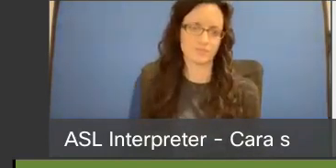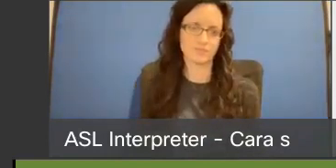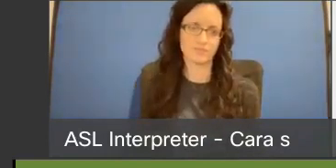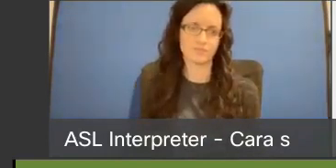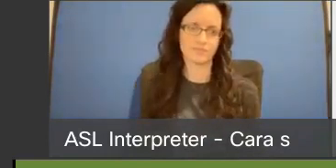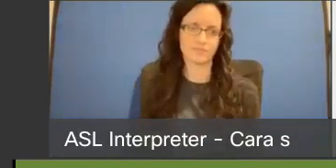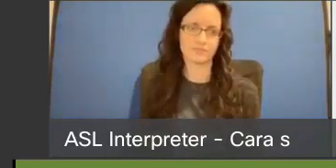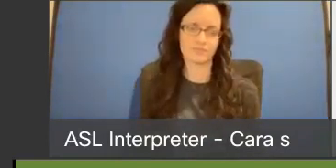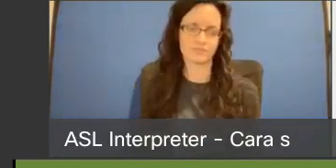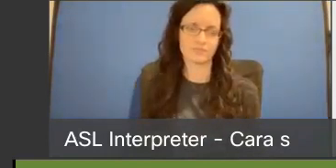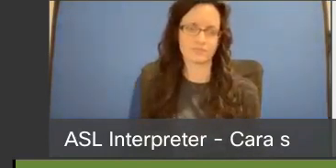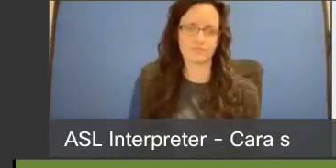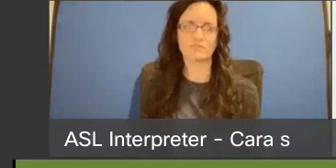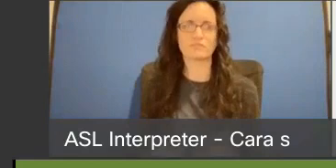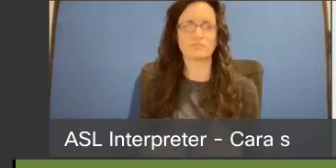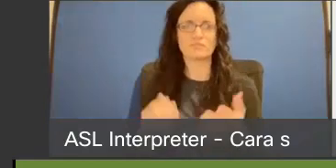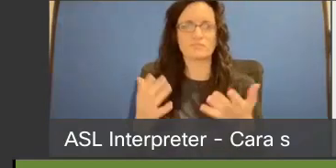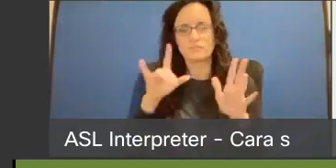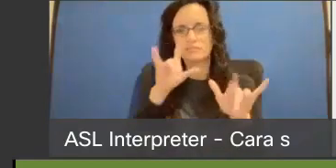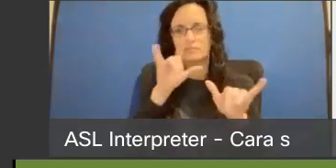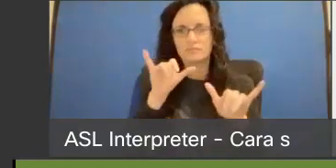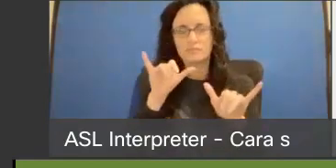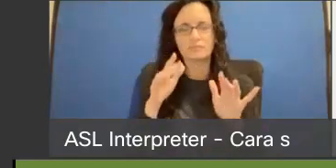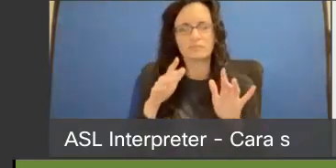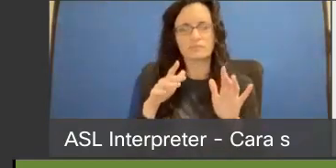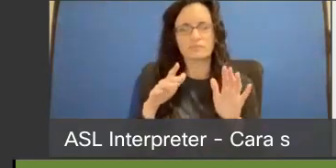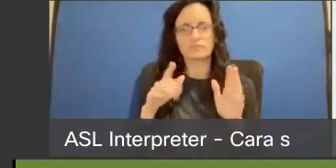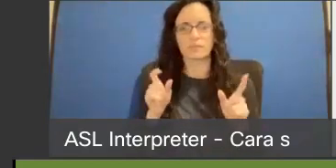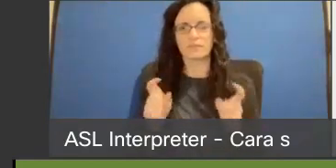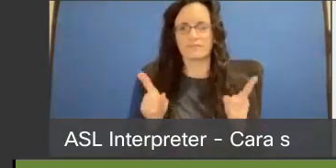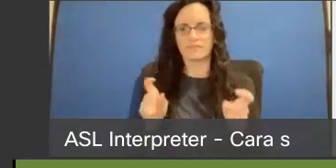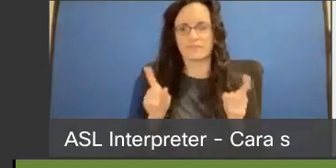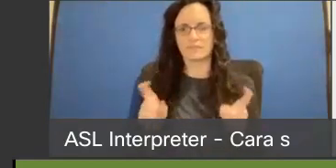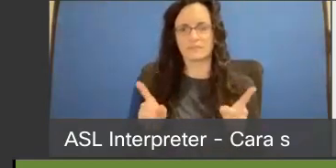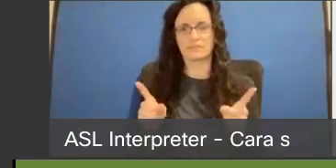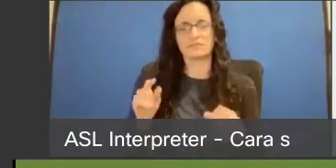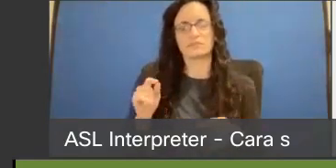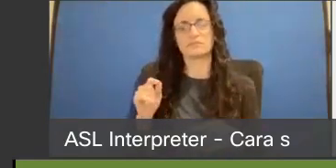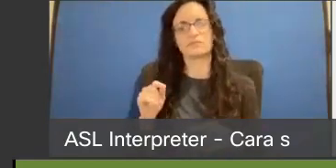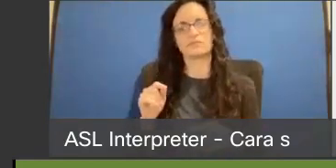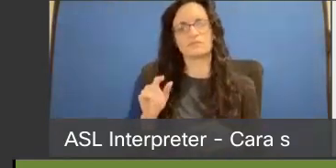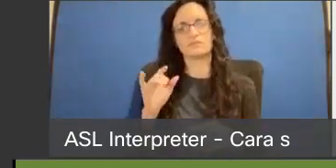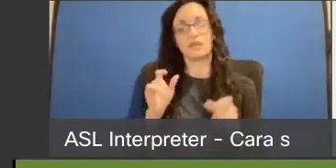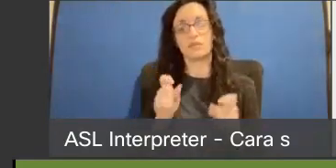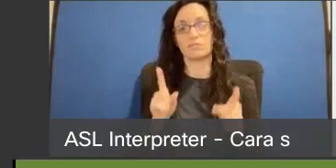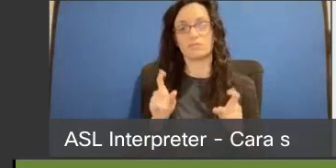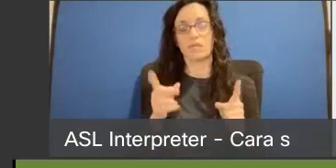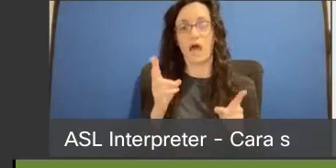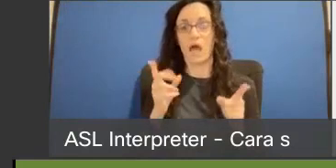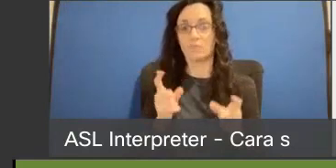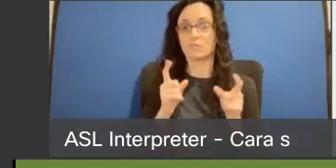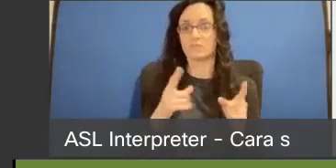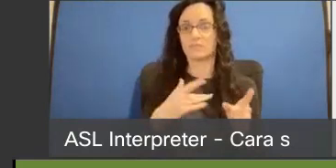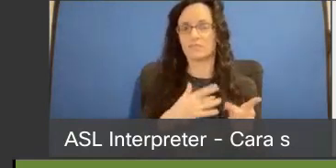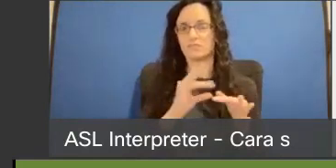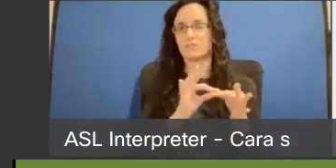And similarly, signs of impulsivity. I mentioned earlier that impulsivity is often associated with suicidal behaviors.